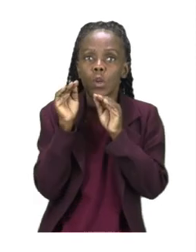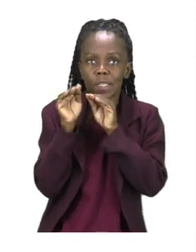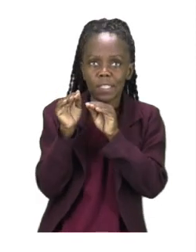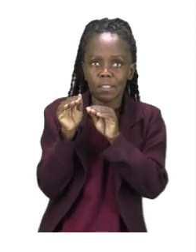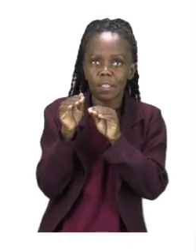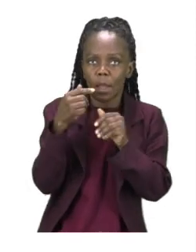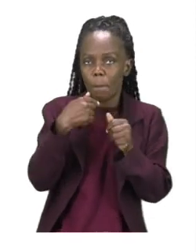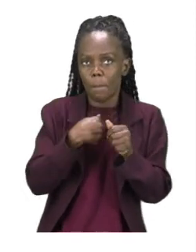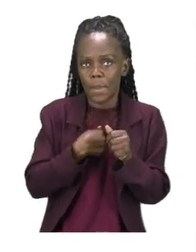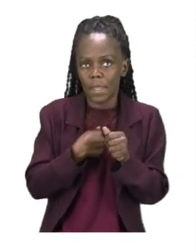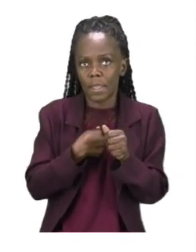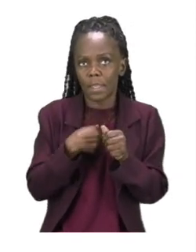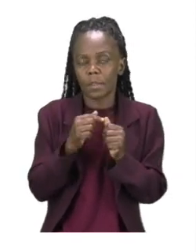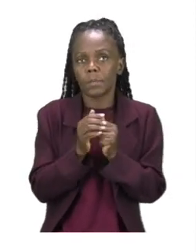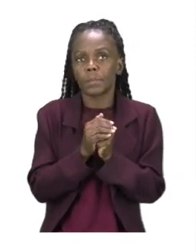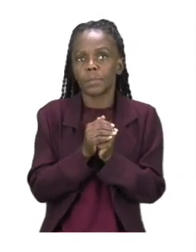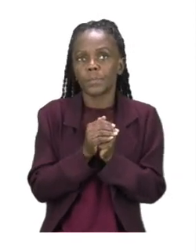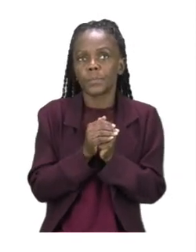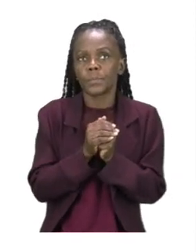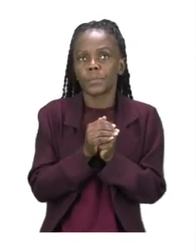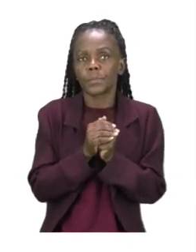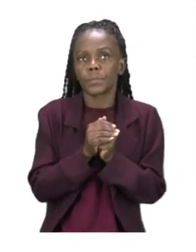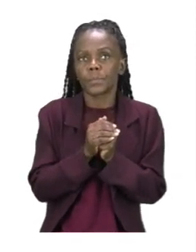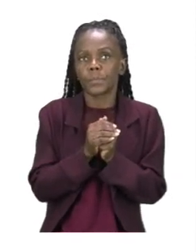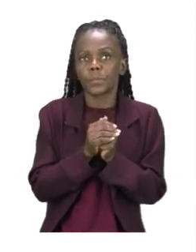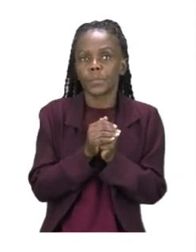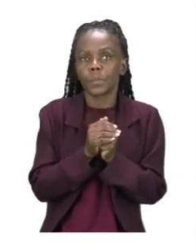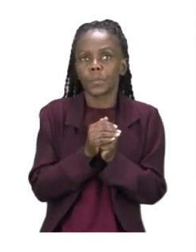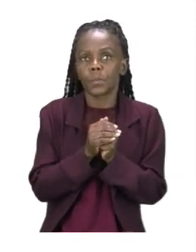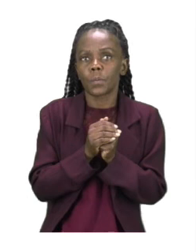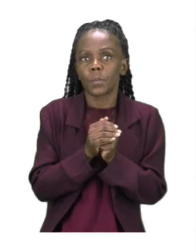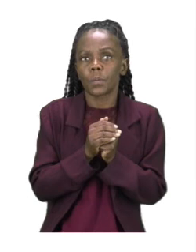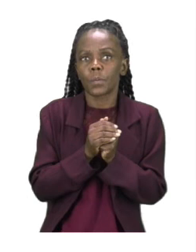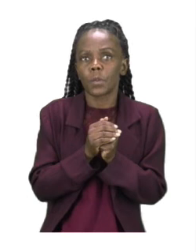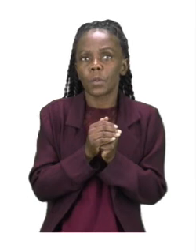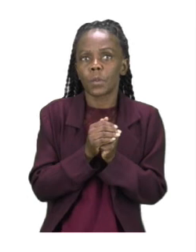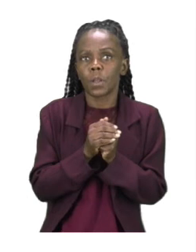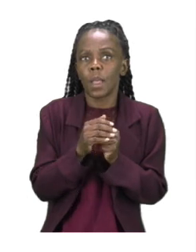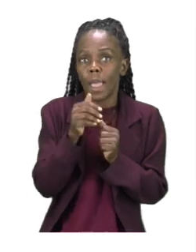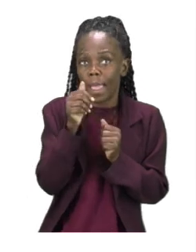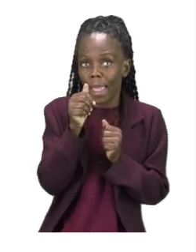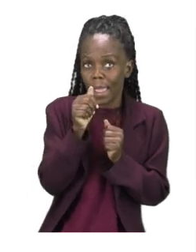Who was teaching me? Was it Anne